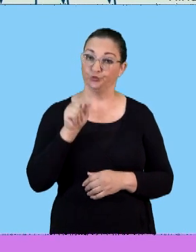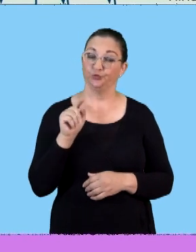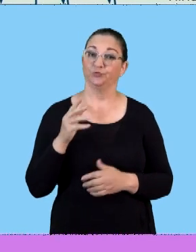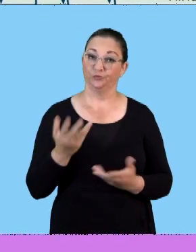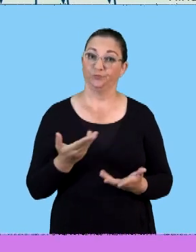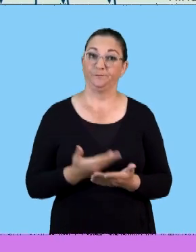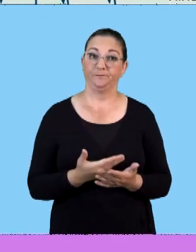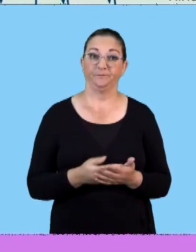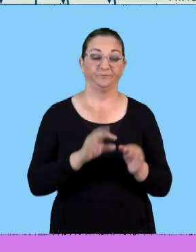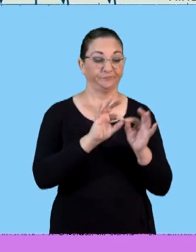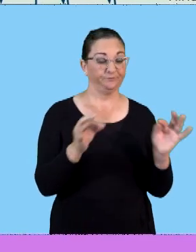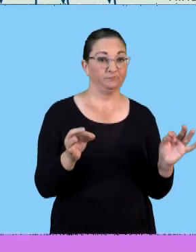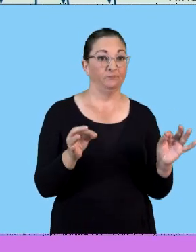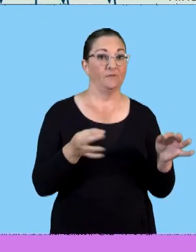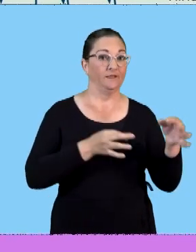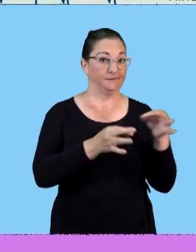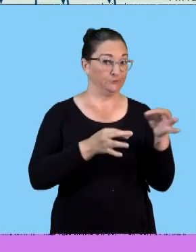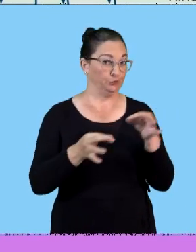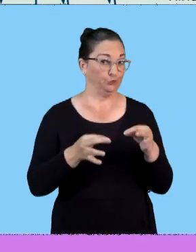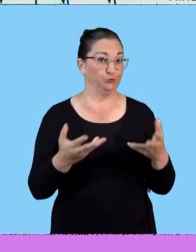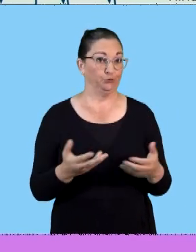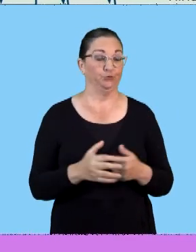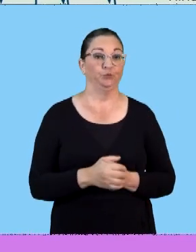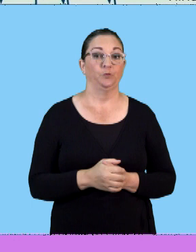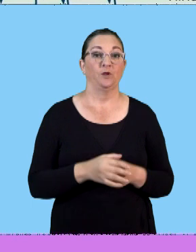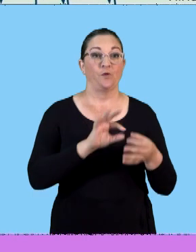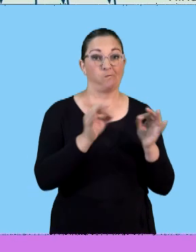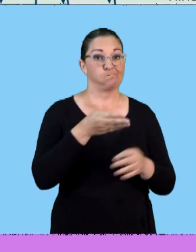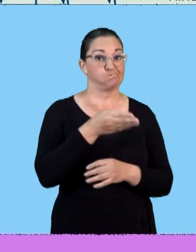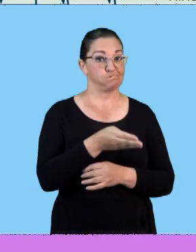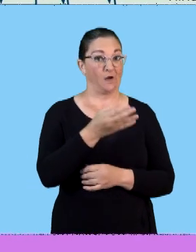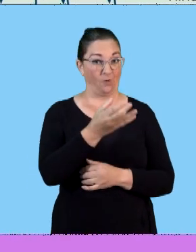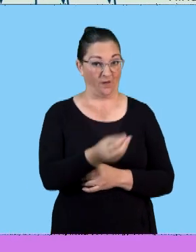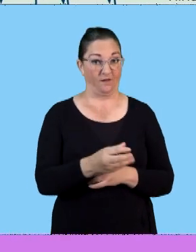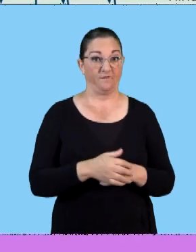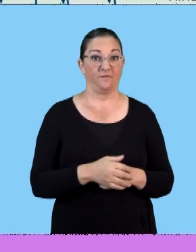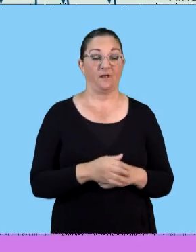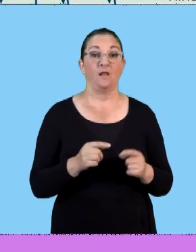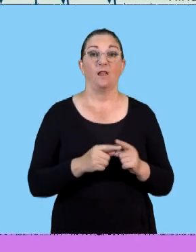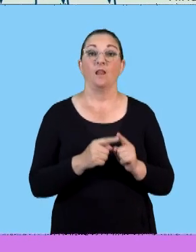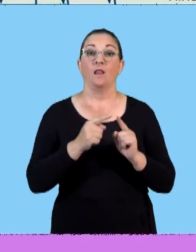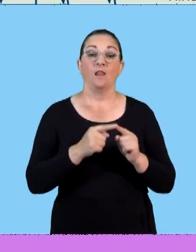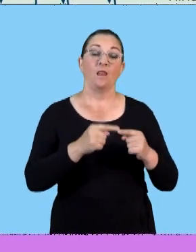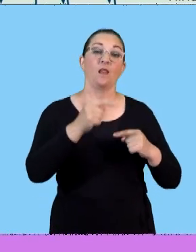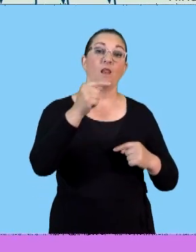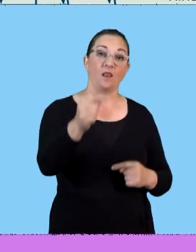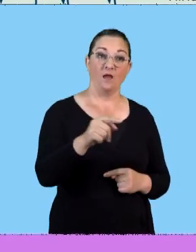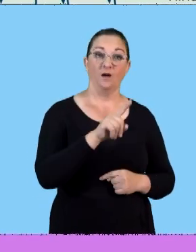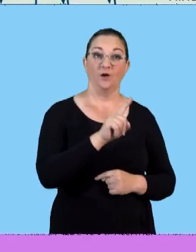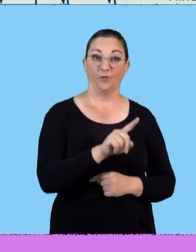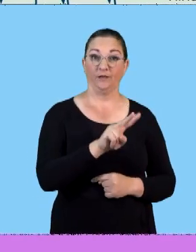we should use, right? So let's start by substituting. Already my formula is there. So the length, the maximum length